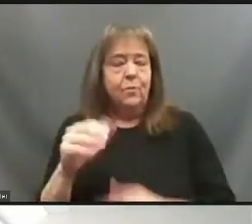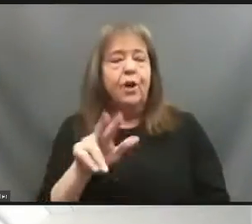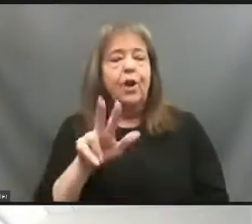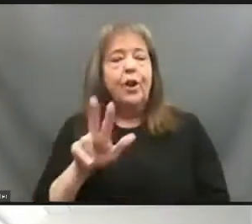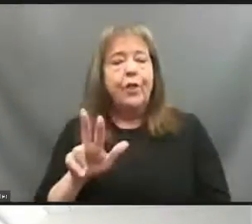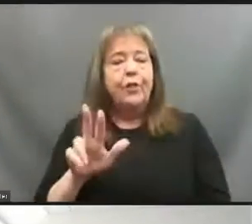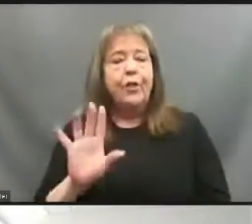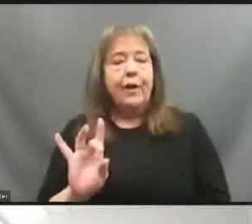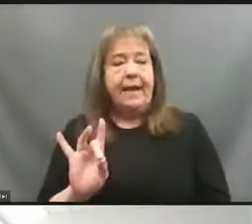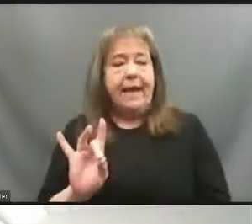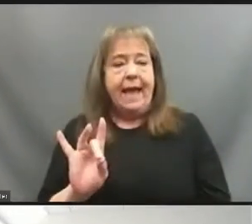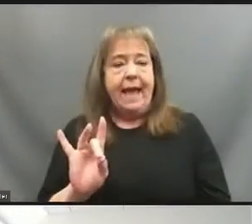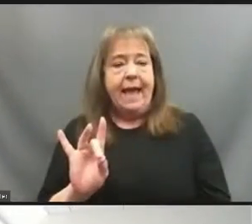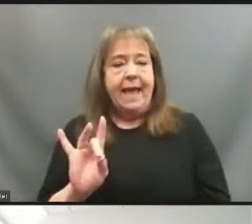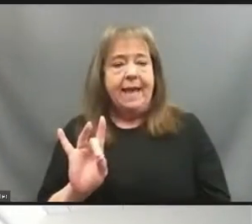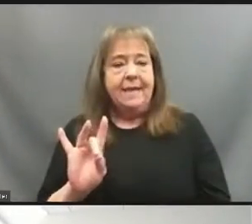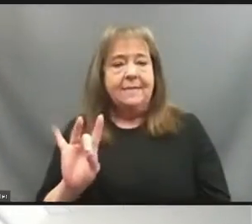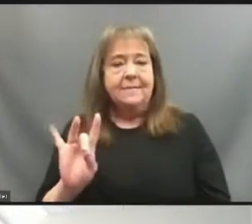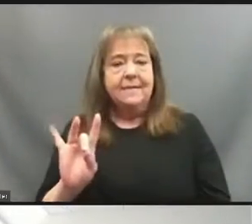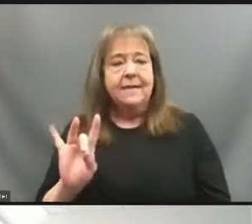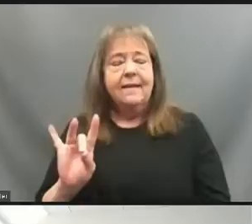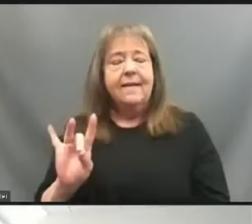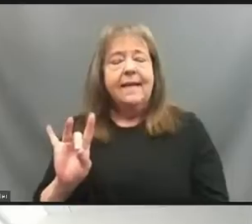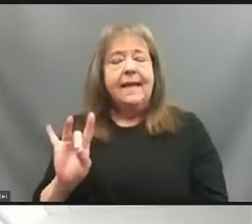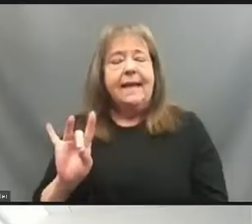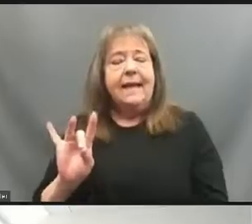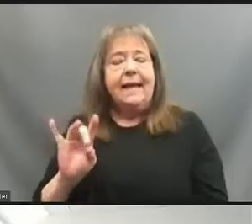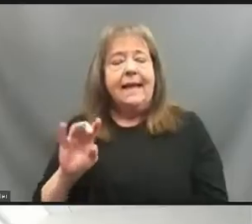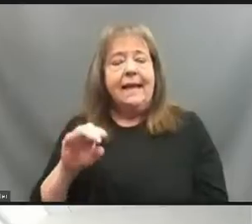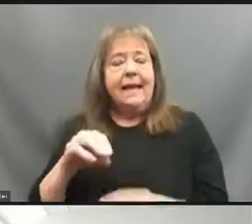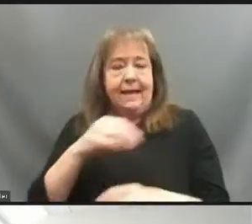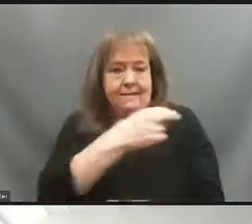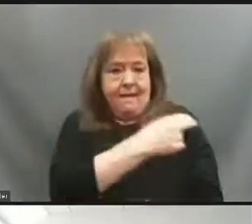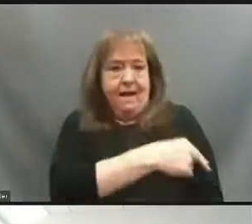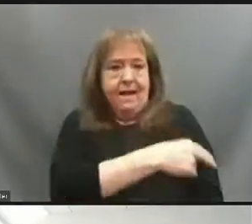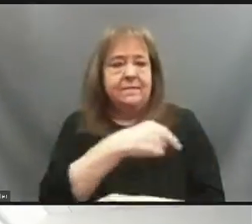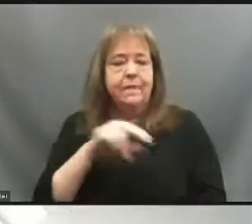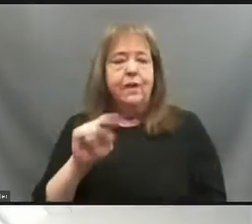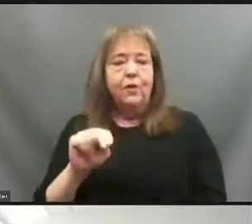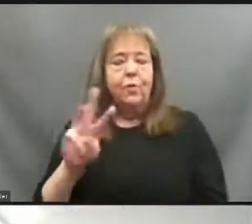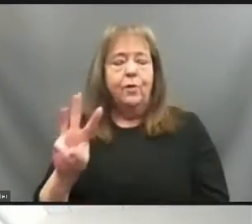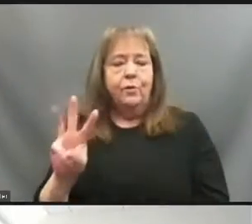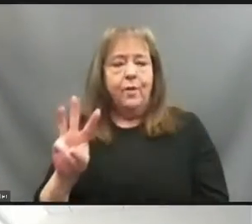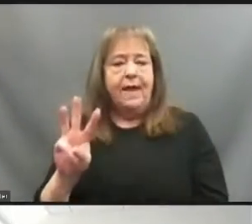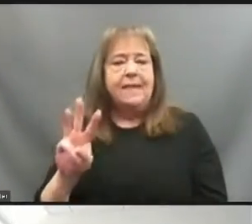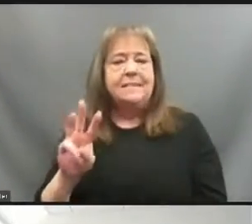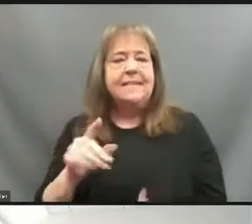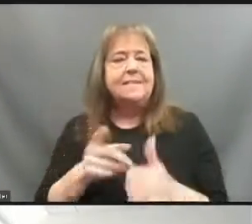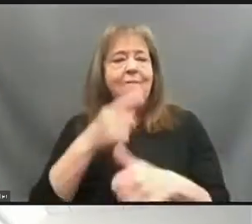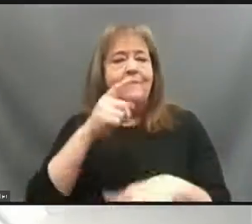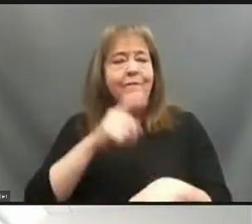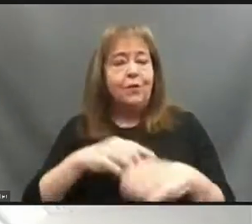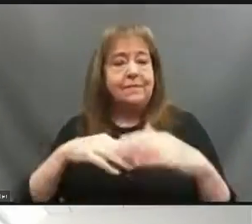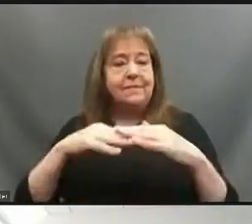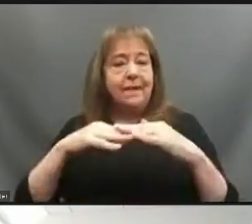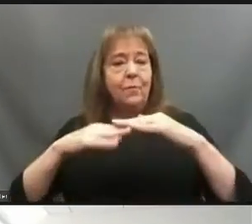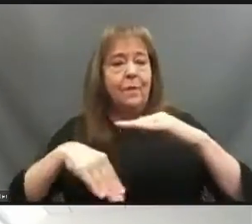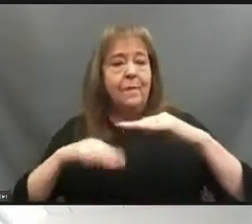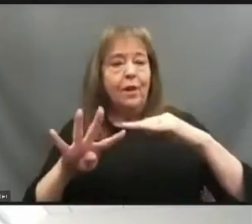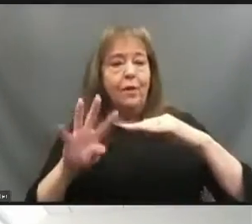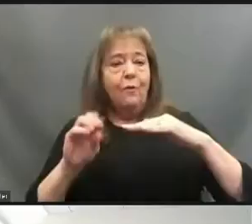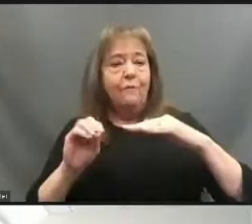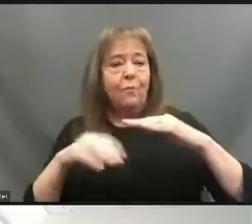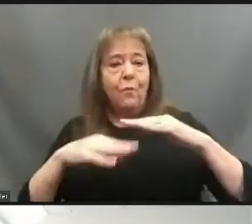38 in the hospital at Northwest. That's the first time that we've been below 40